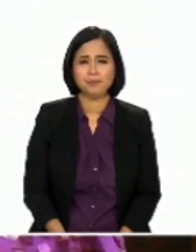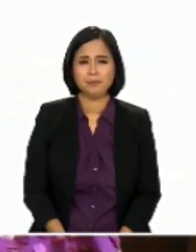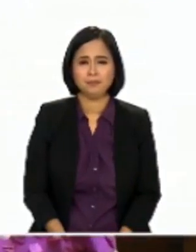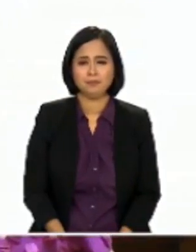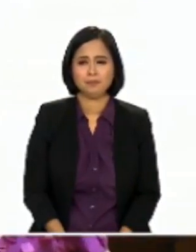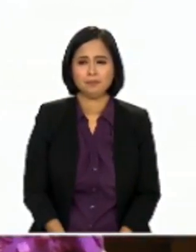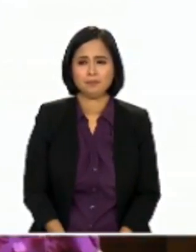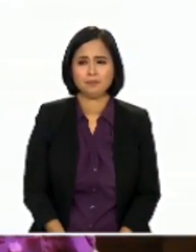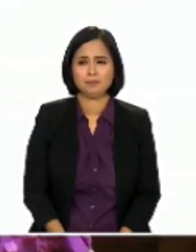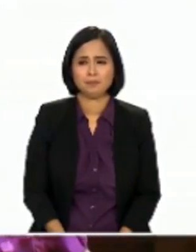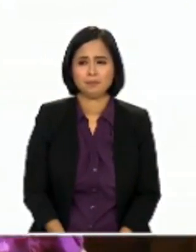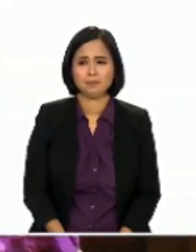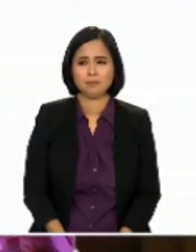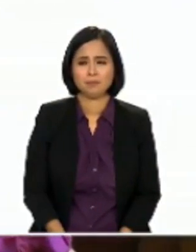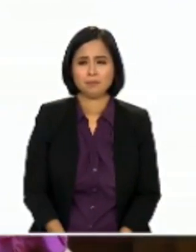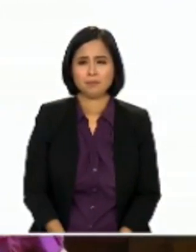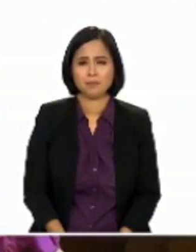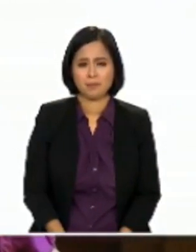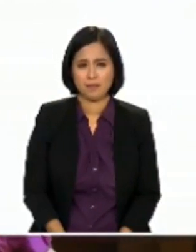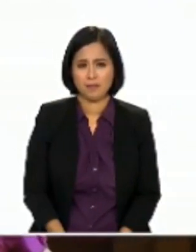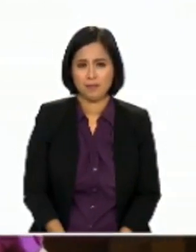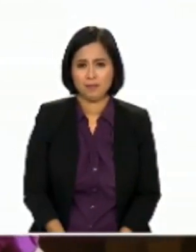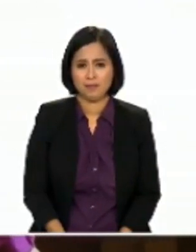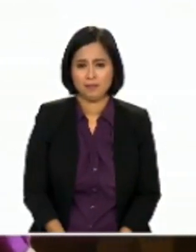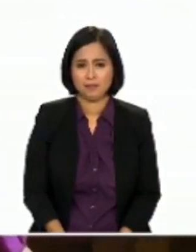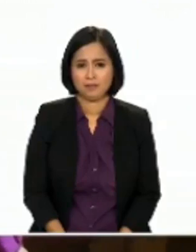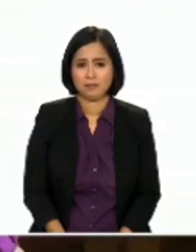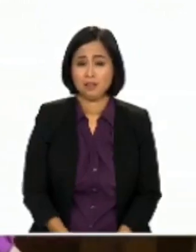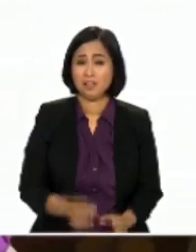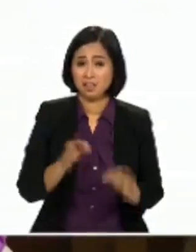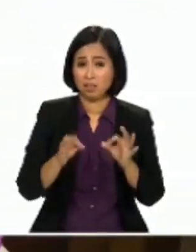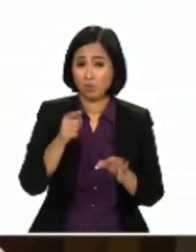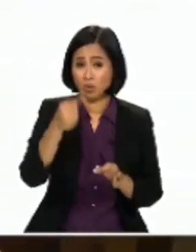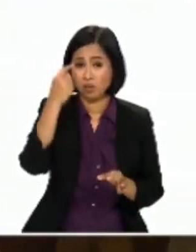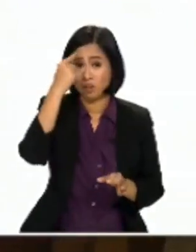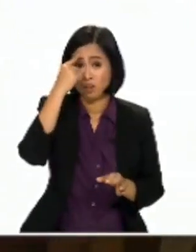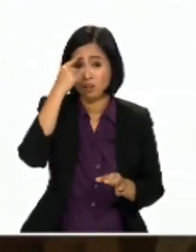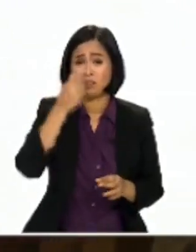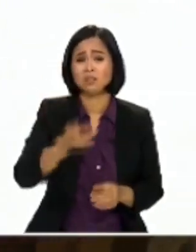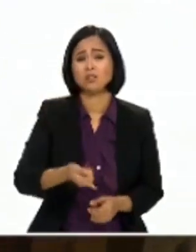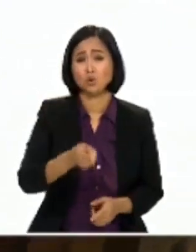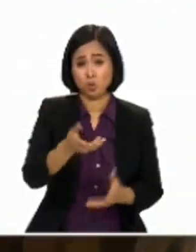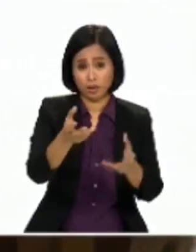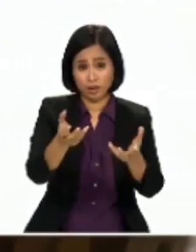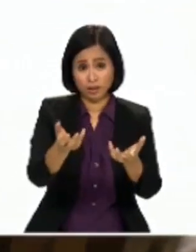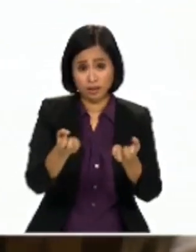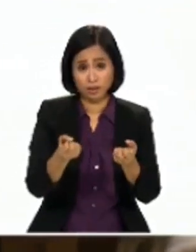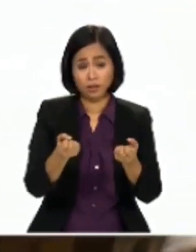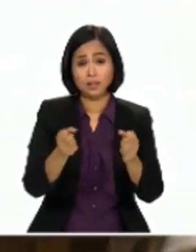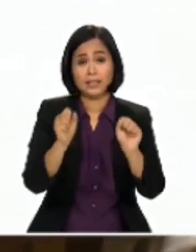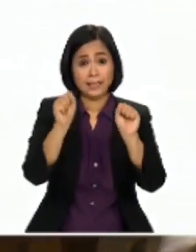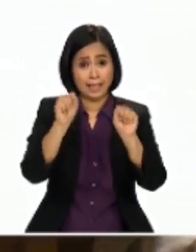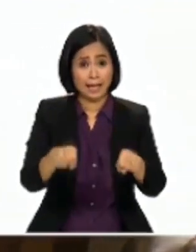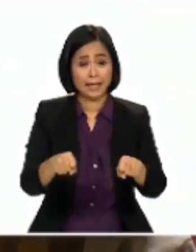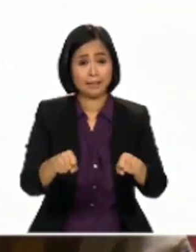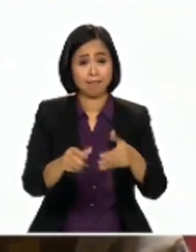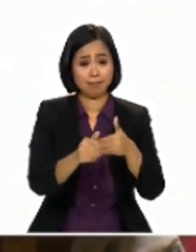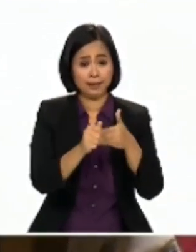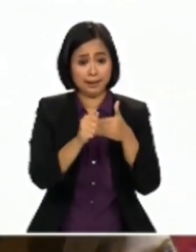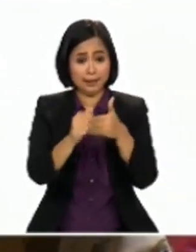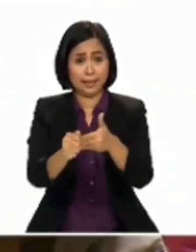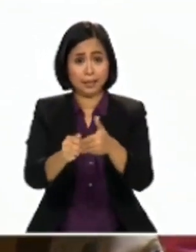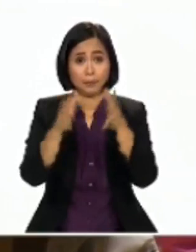Don't treat them about it. If you think that you can run the country better than the elected one, go